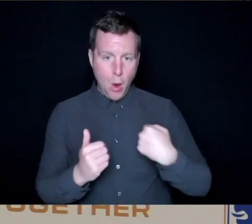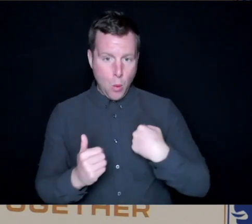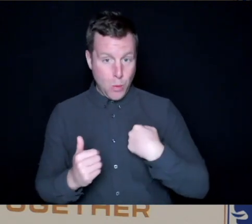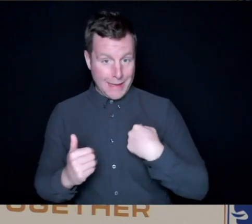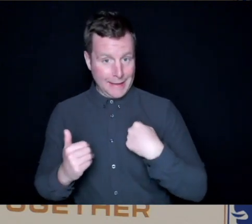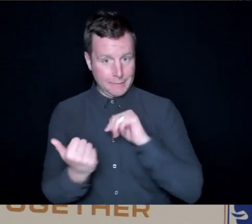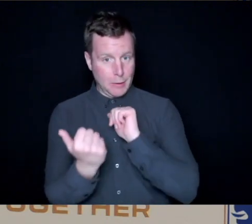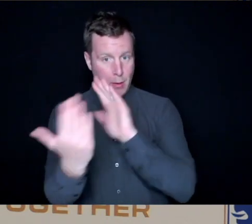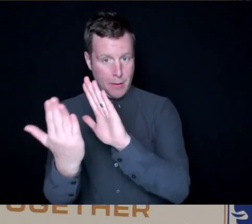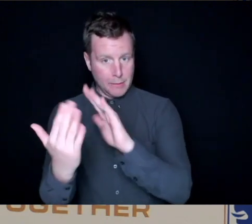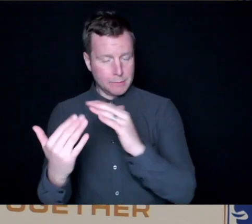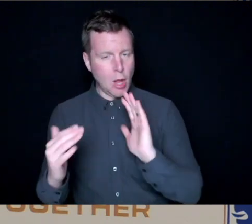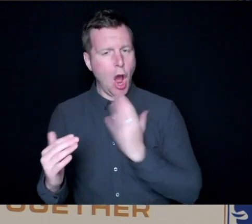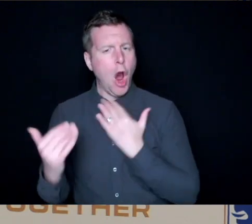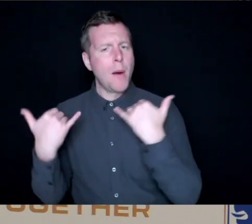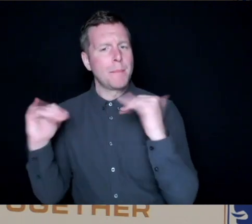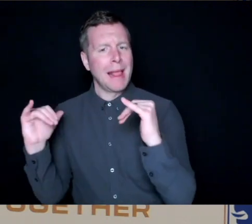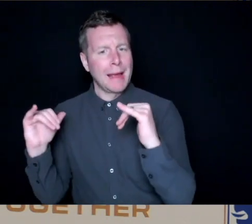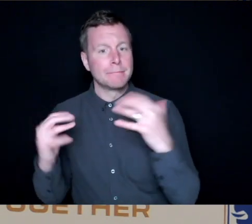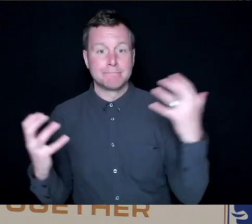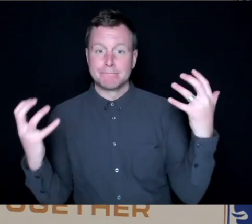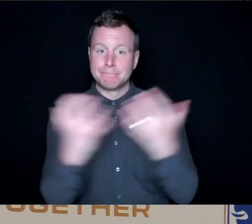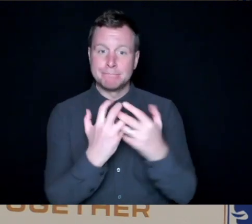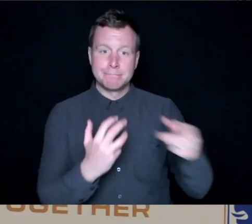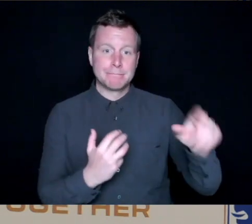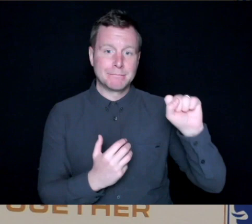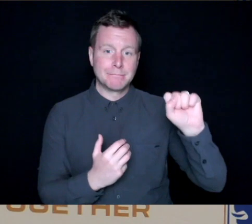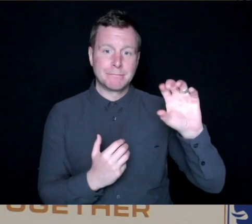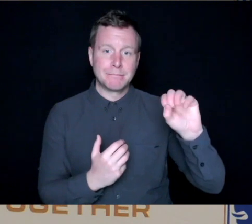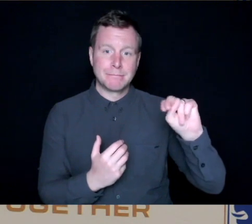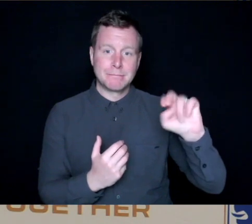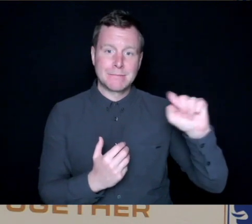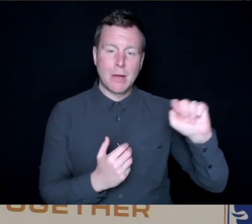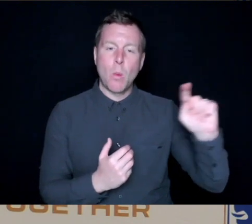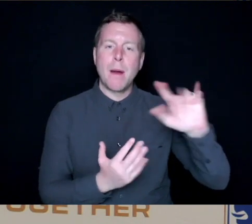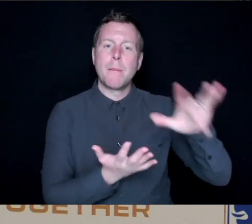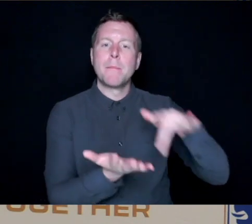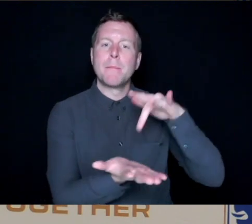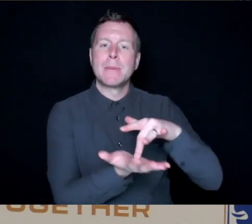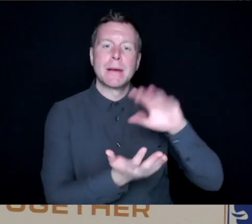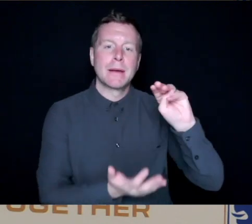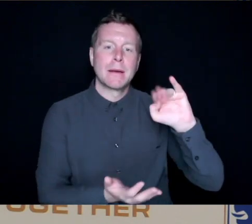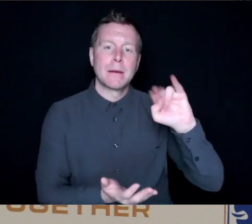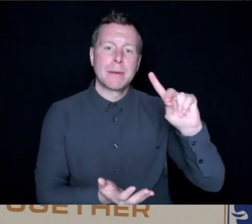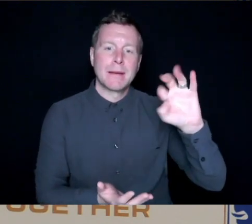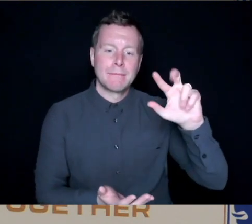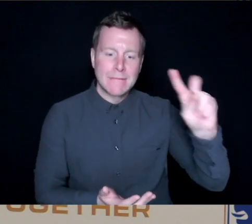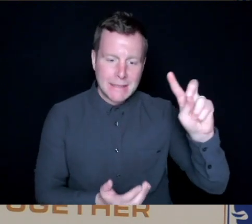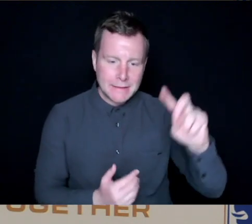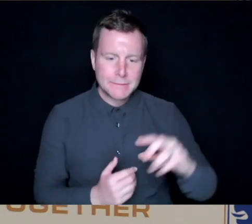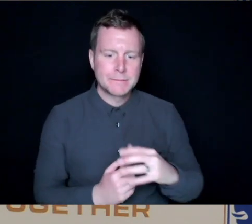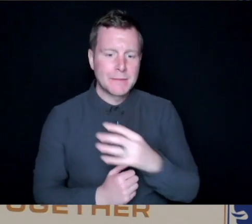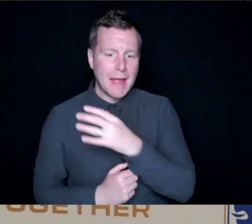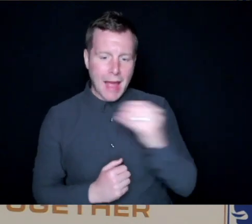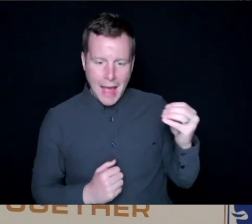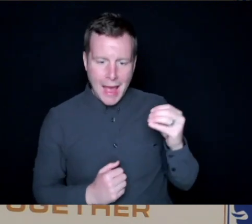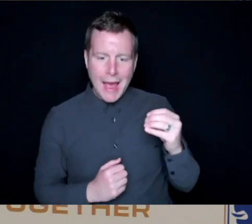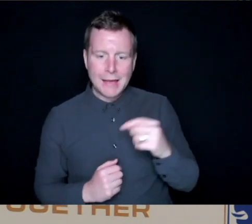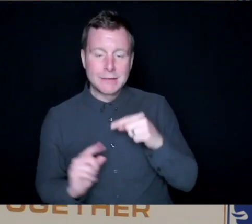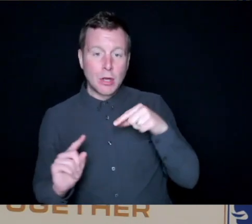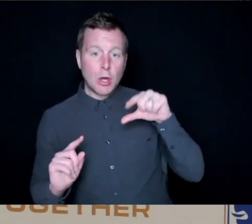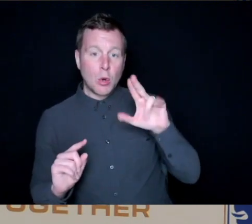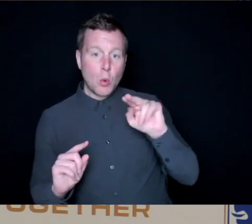way we play a little bit actually suits Sonnet being in the midfield. And obviously Quinn's working themselves back from injury,